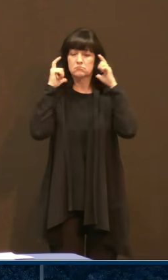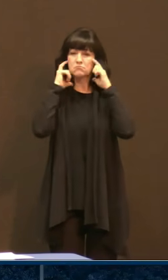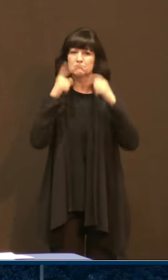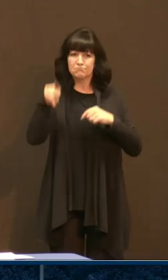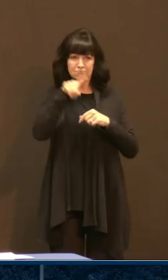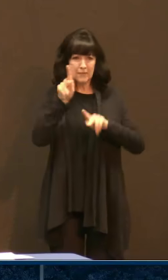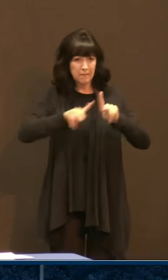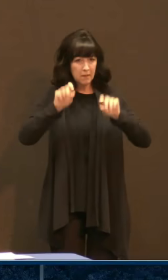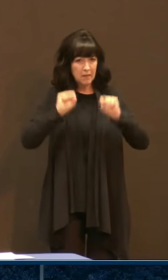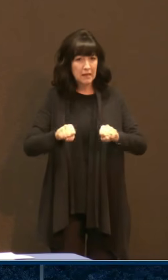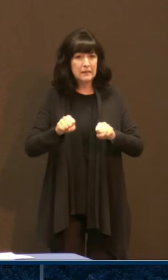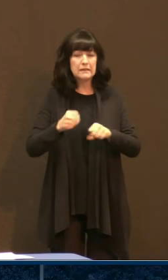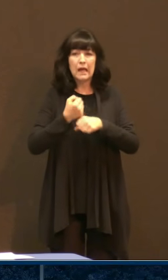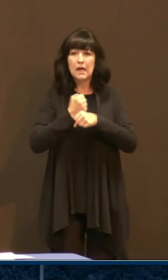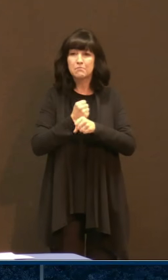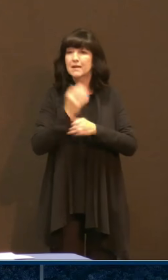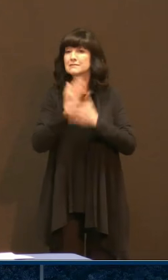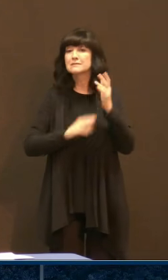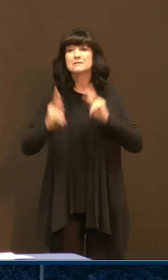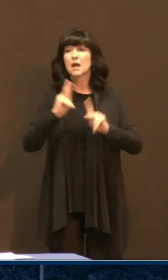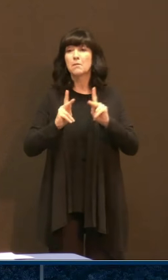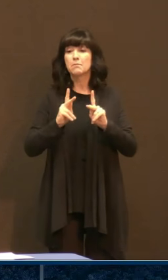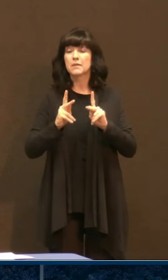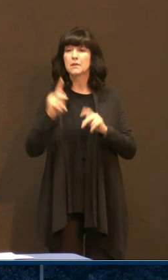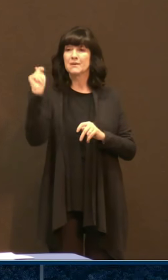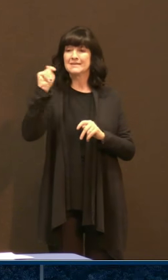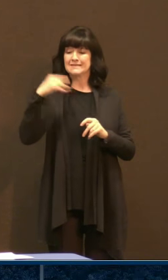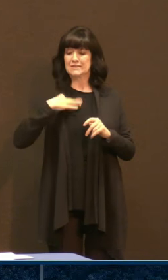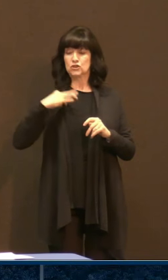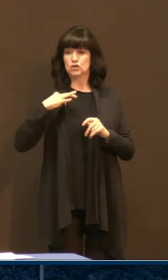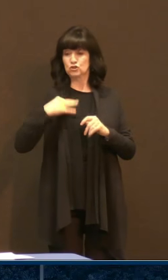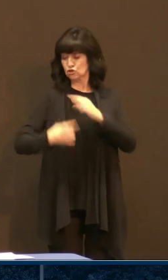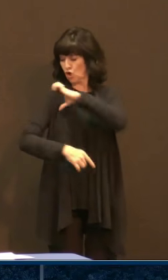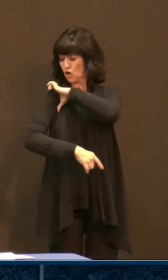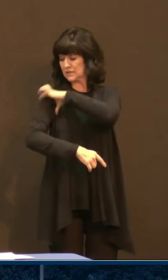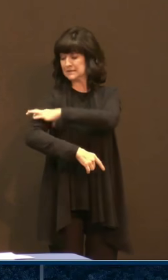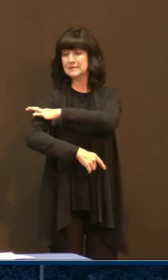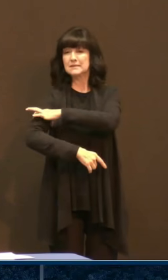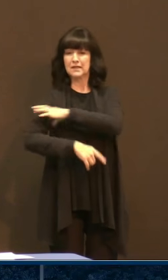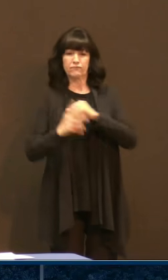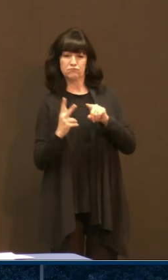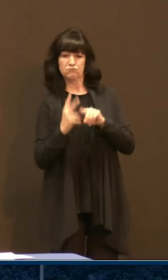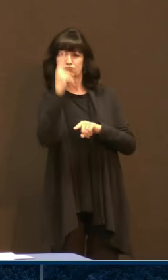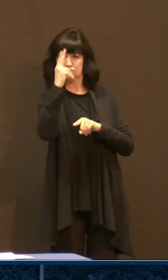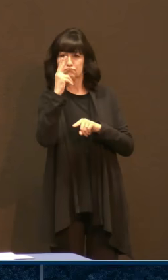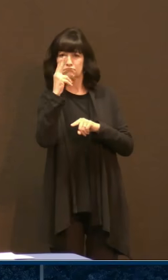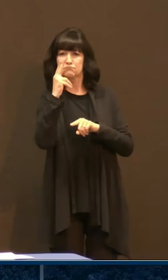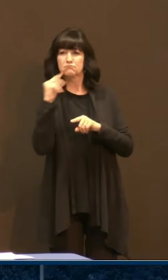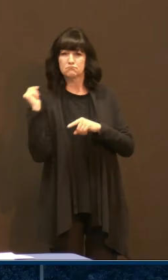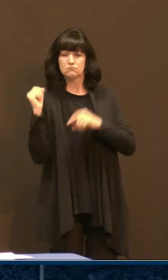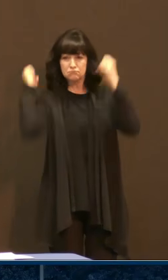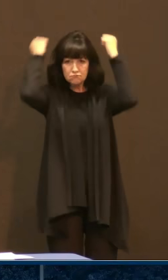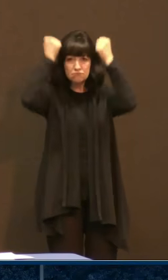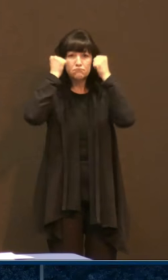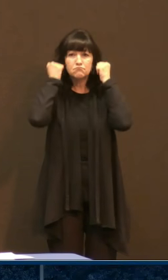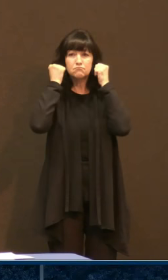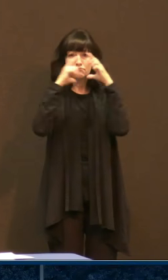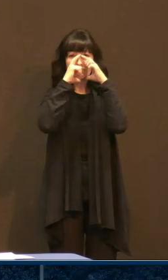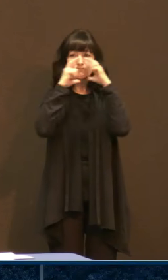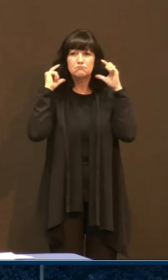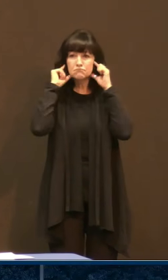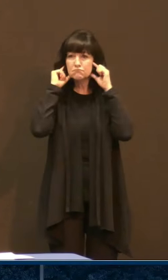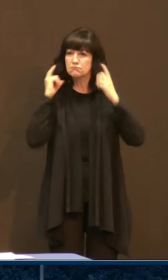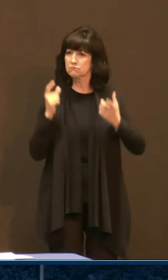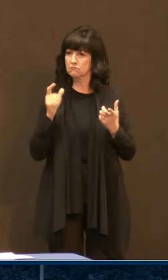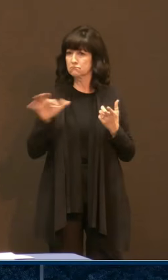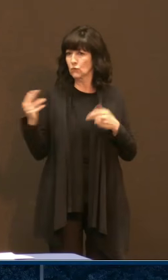me they cut a sleeve off a t-shirt and used it, pulled it around their neck and up over their face and their nose and mouth,